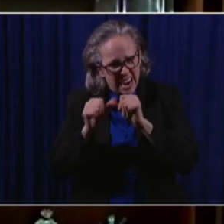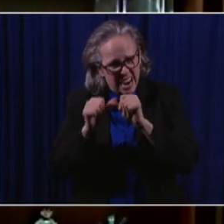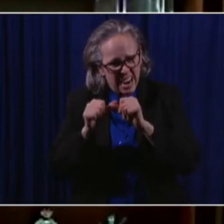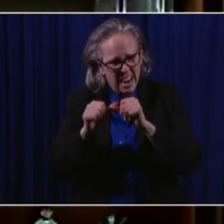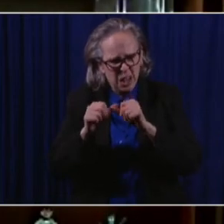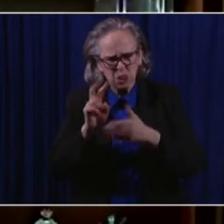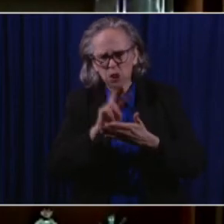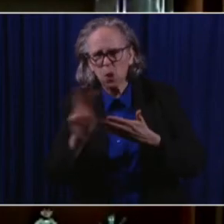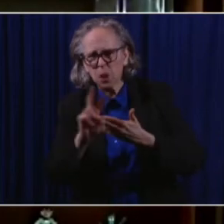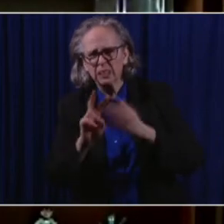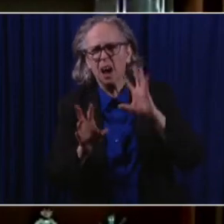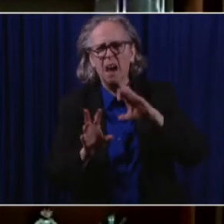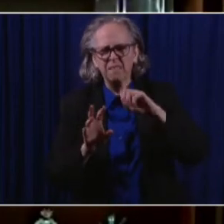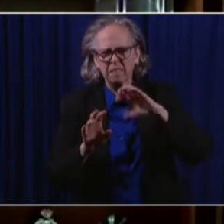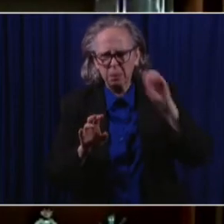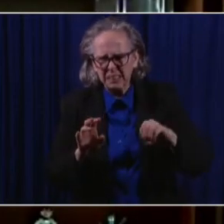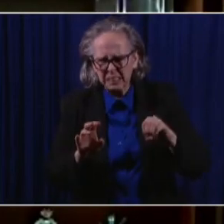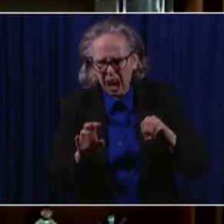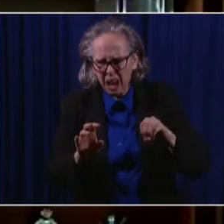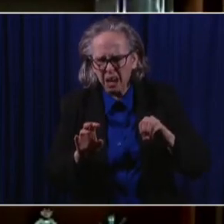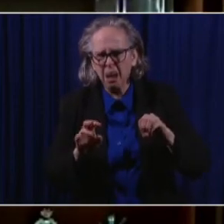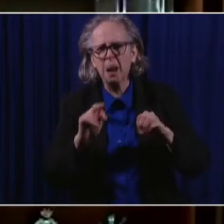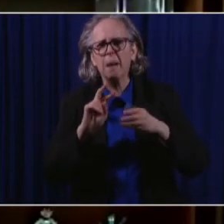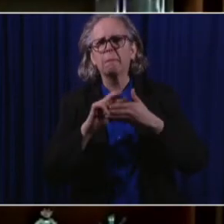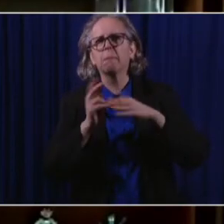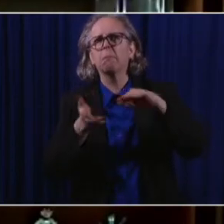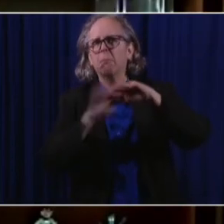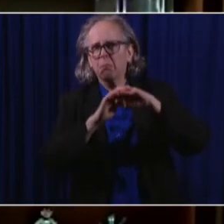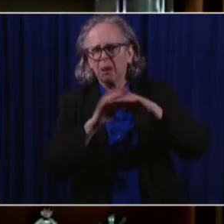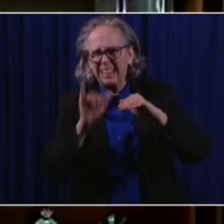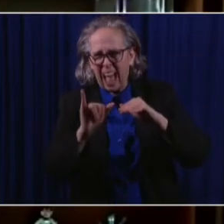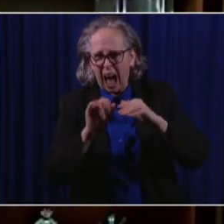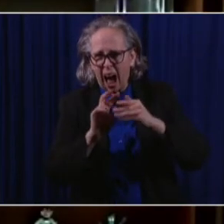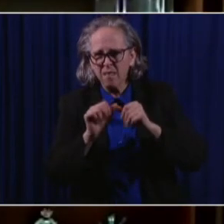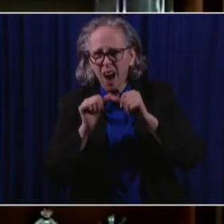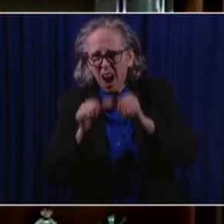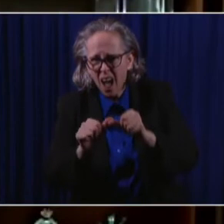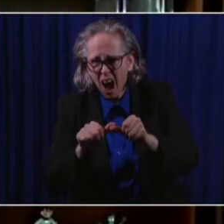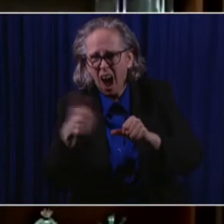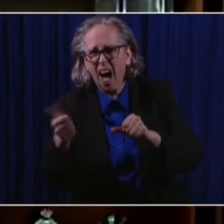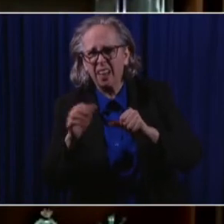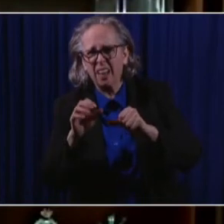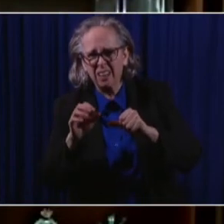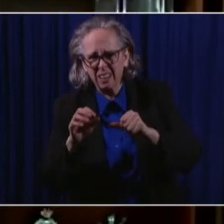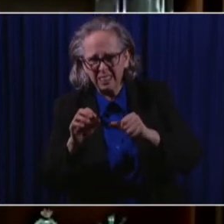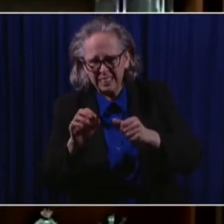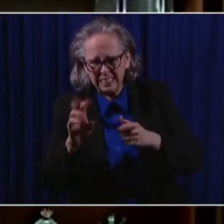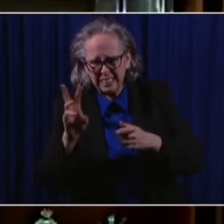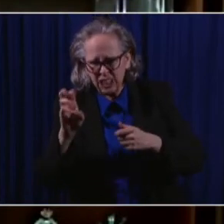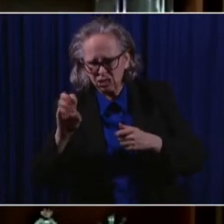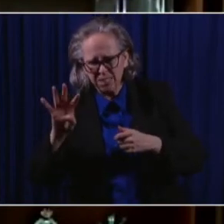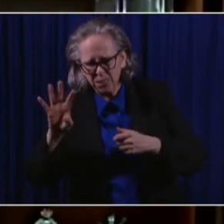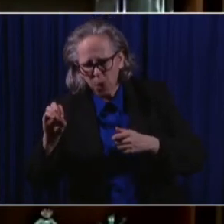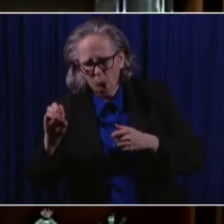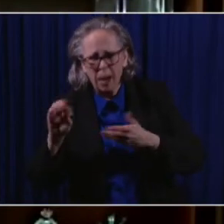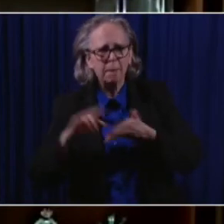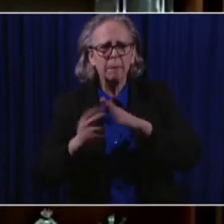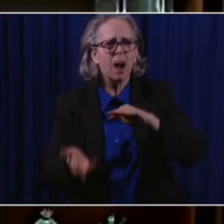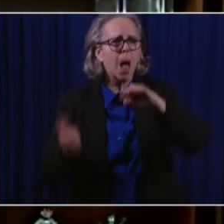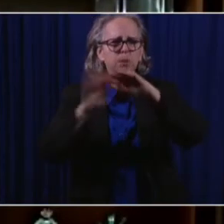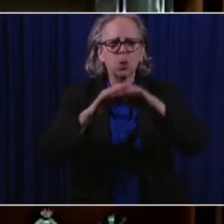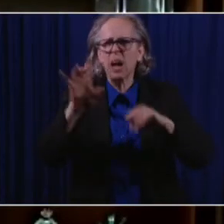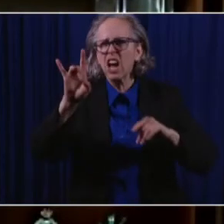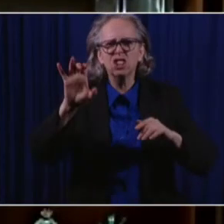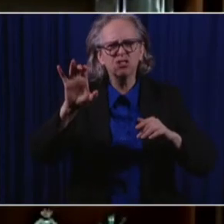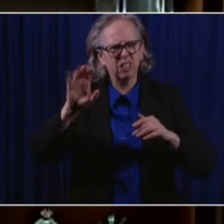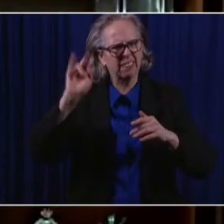expect that within the week period of time, we're going to go from 640 to 800. The short-term modeling has been very accurate for